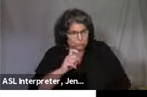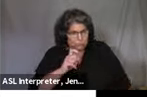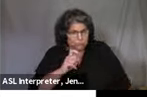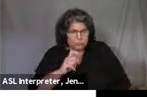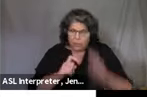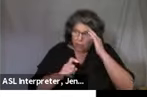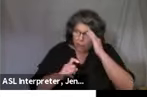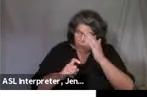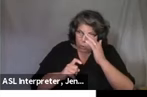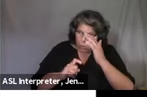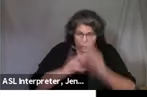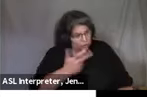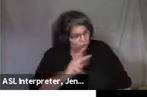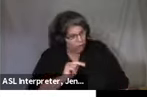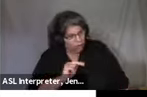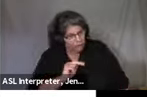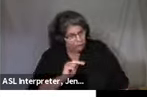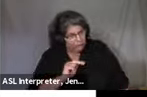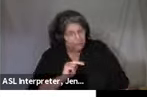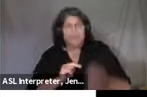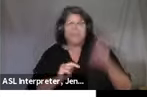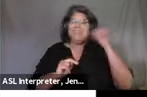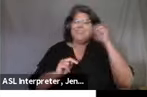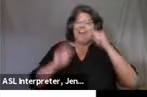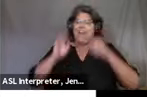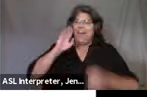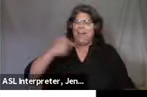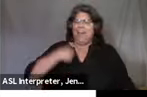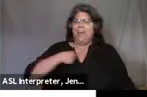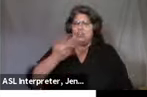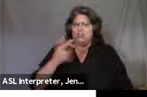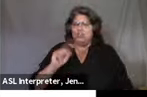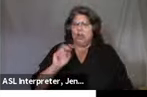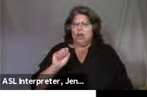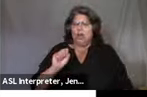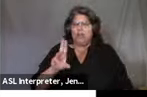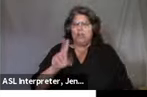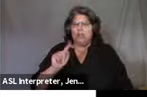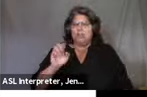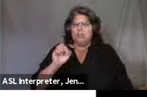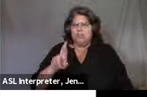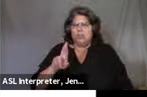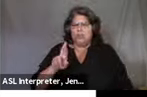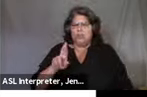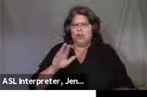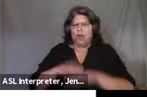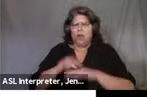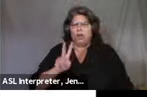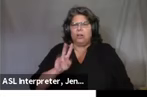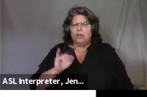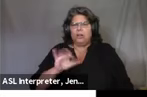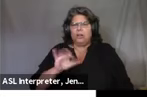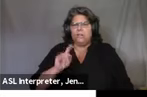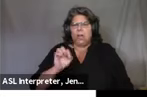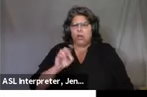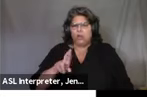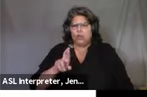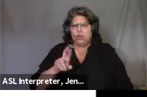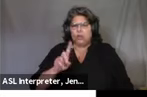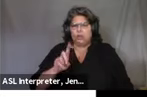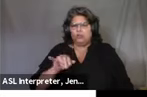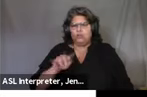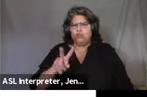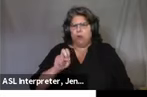Hello? John? Yeah, hi, this is John Sutter on Victor Drive, just north of the junior